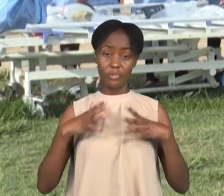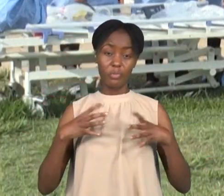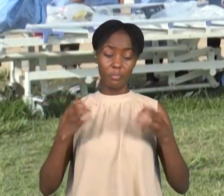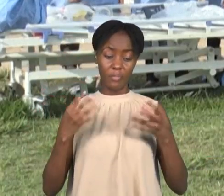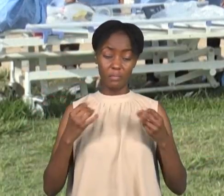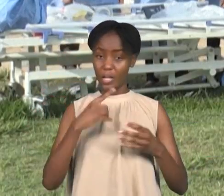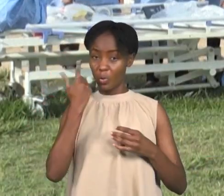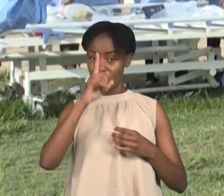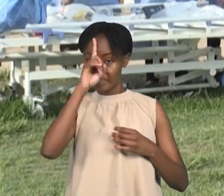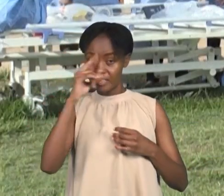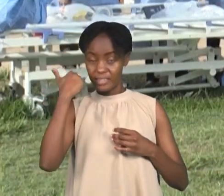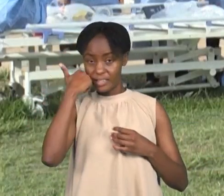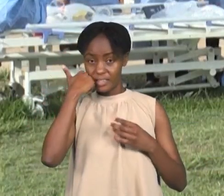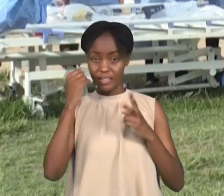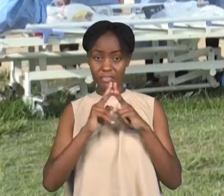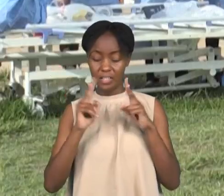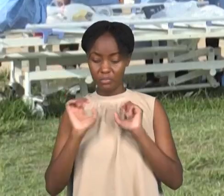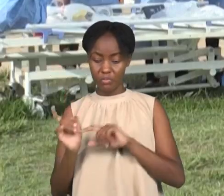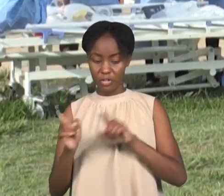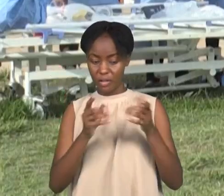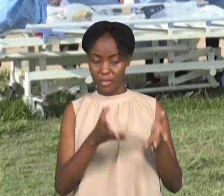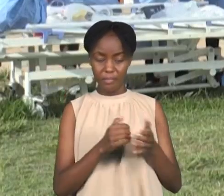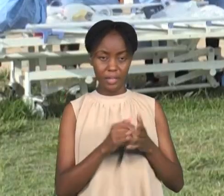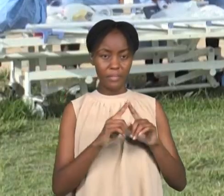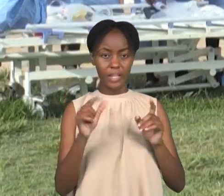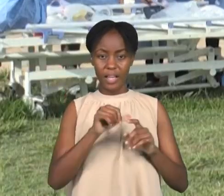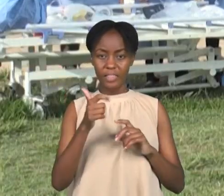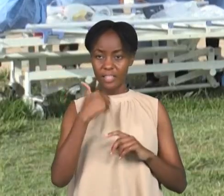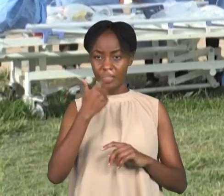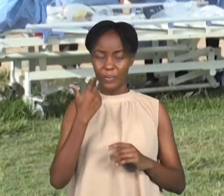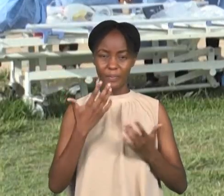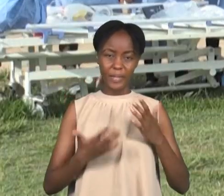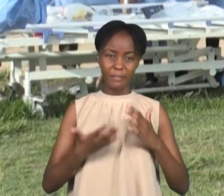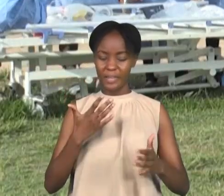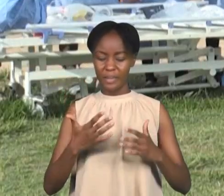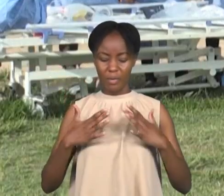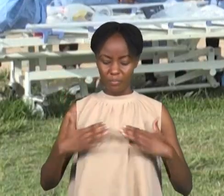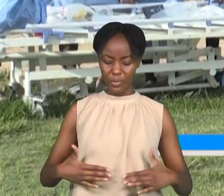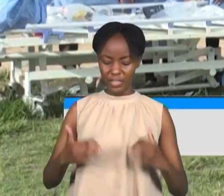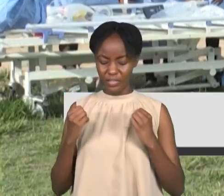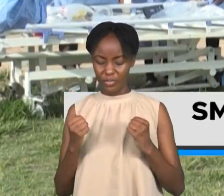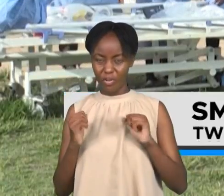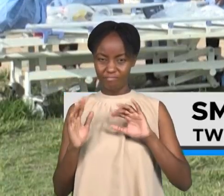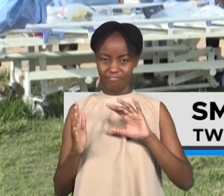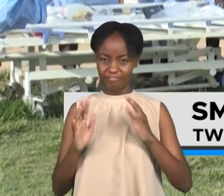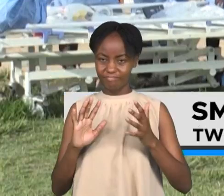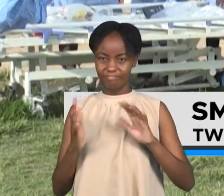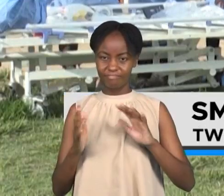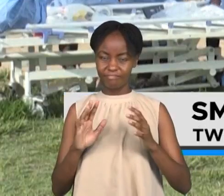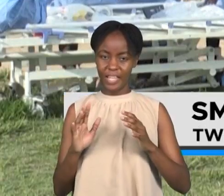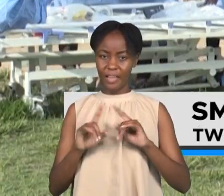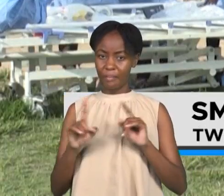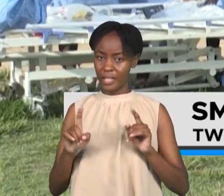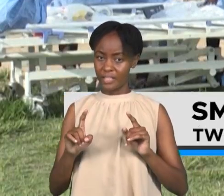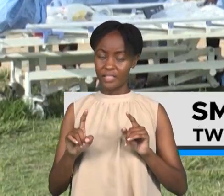be coming here. Those that are a little bit stable, but their need of